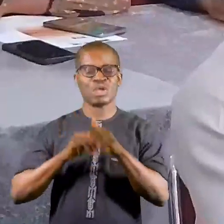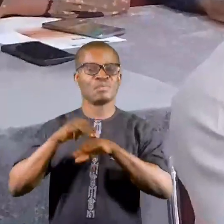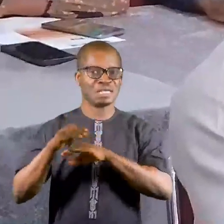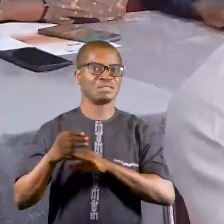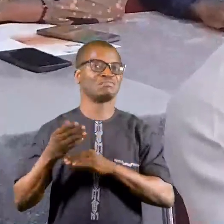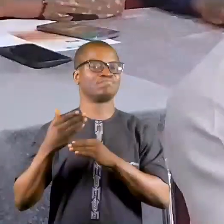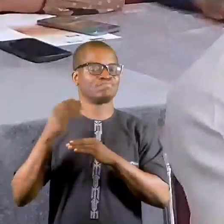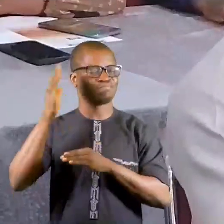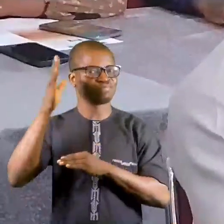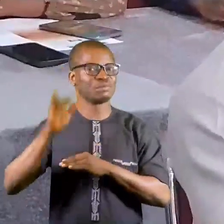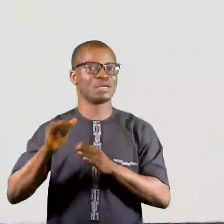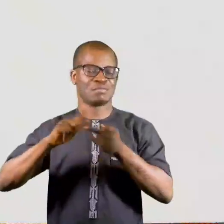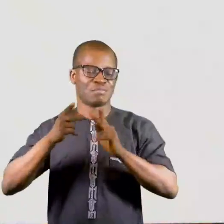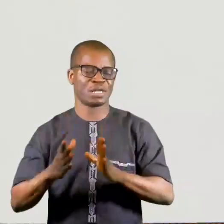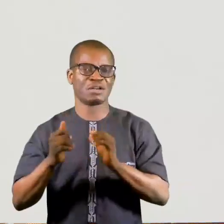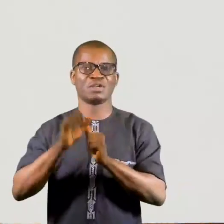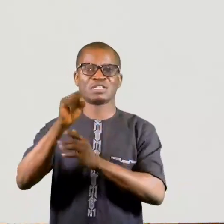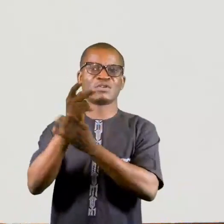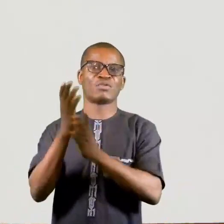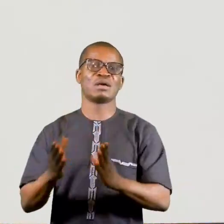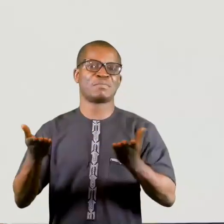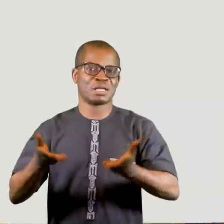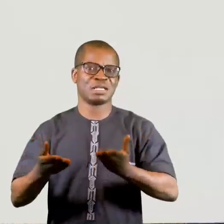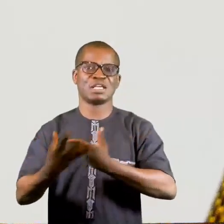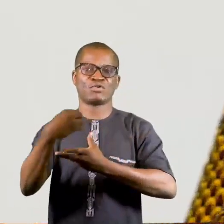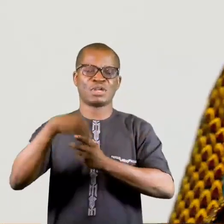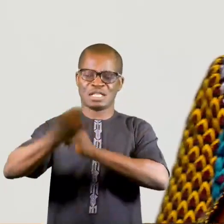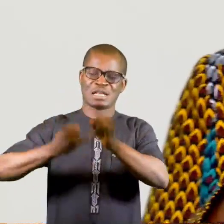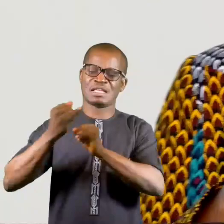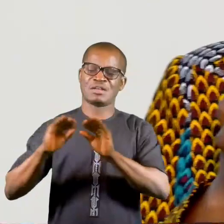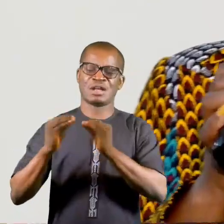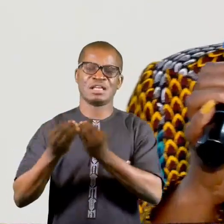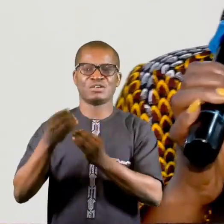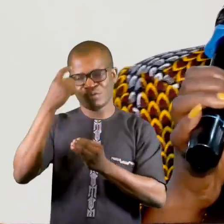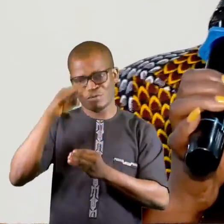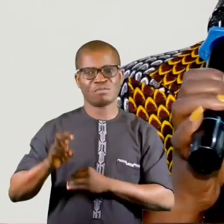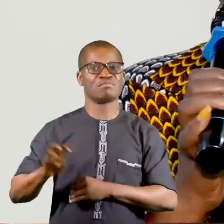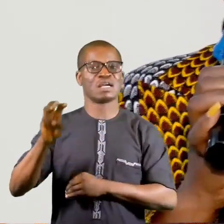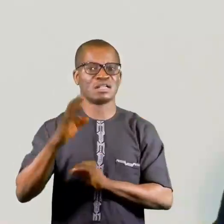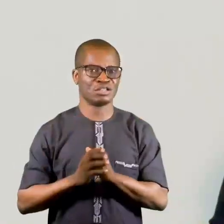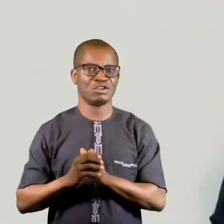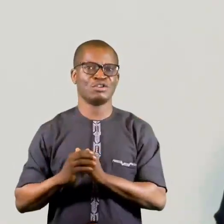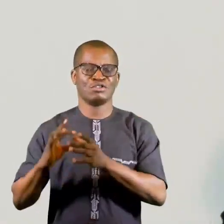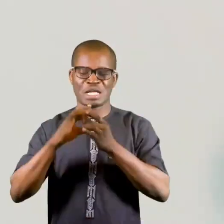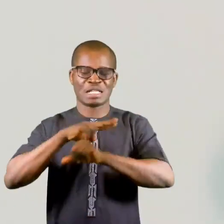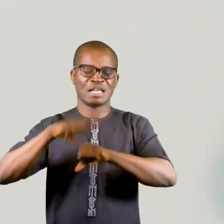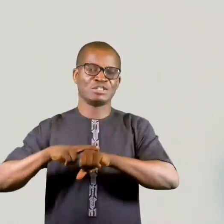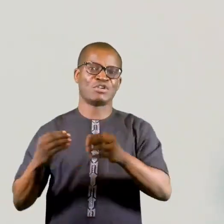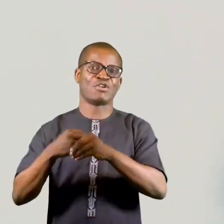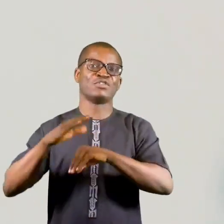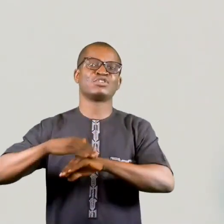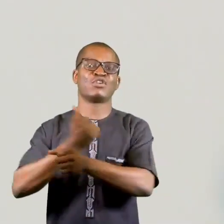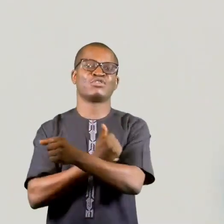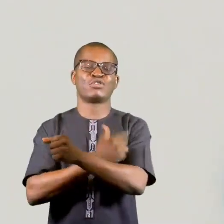Goodwill messages were delivered by partners and stakeholders present, including the International Organization for Migration, United Nations Office